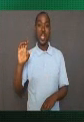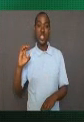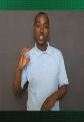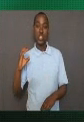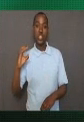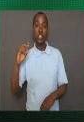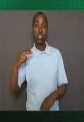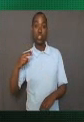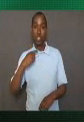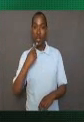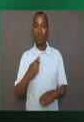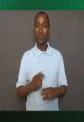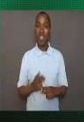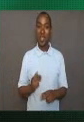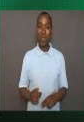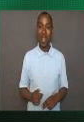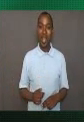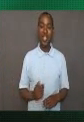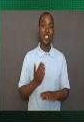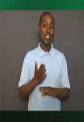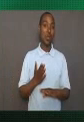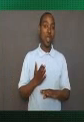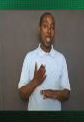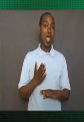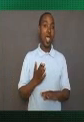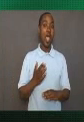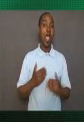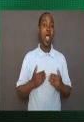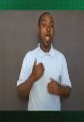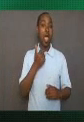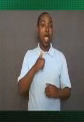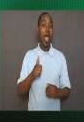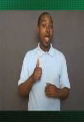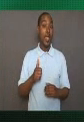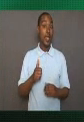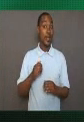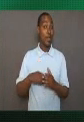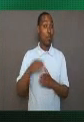because it can prevent breathing or cause an infection.